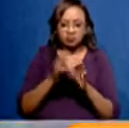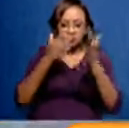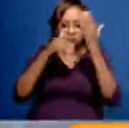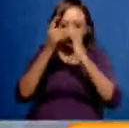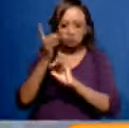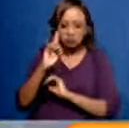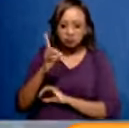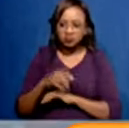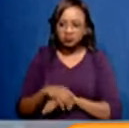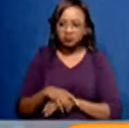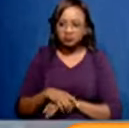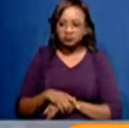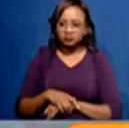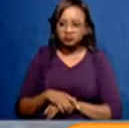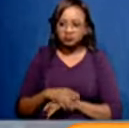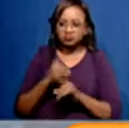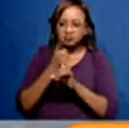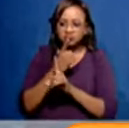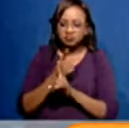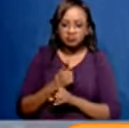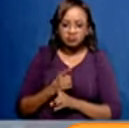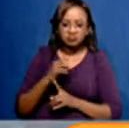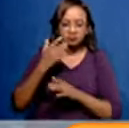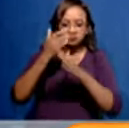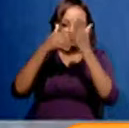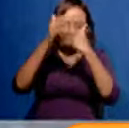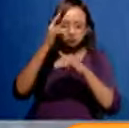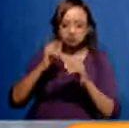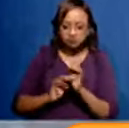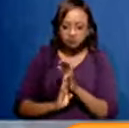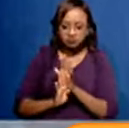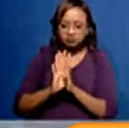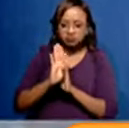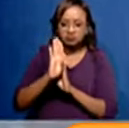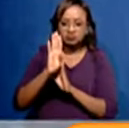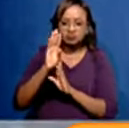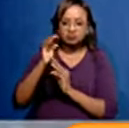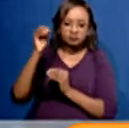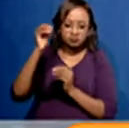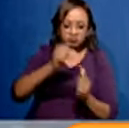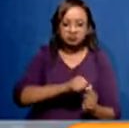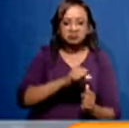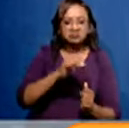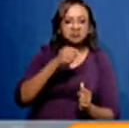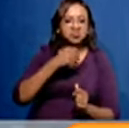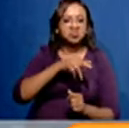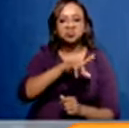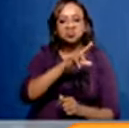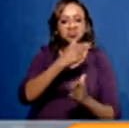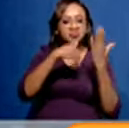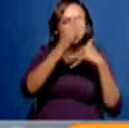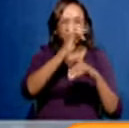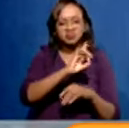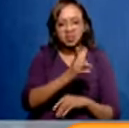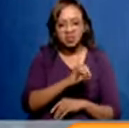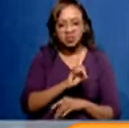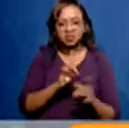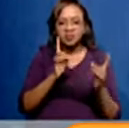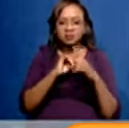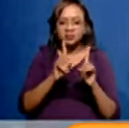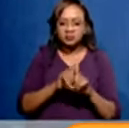say that some of the other campuses that have grown in the last 10, 20 years have overtaken UON in many respects. And also there's been a bit